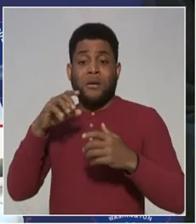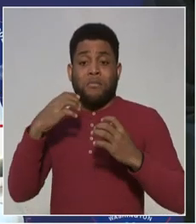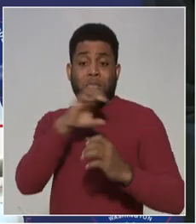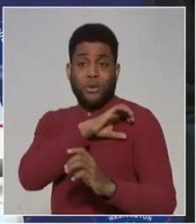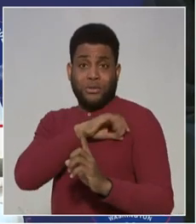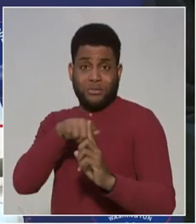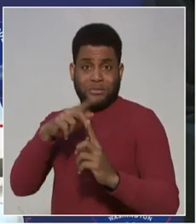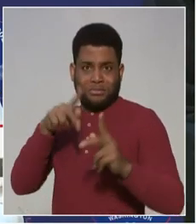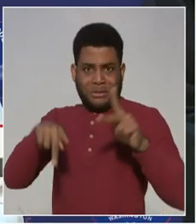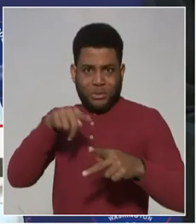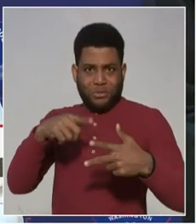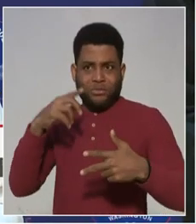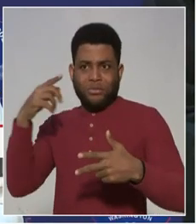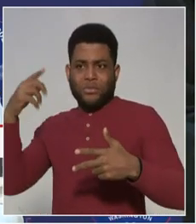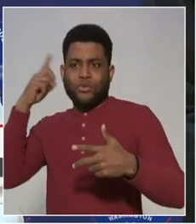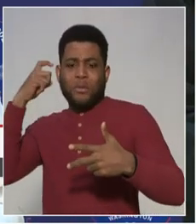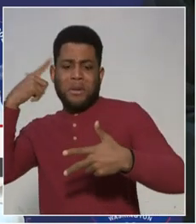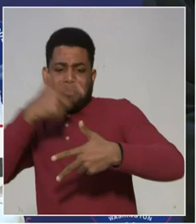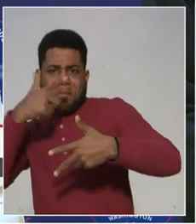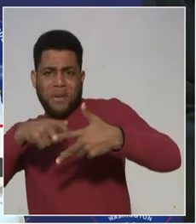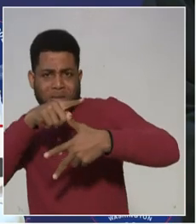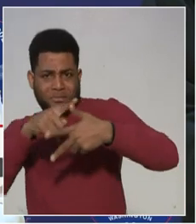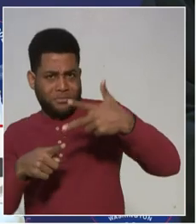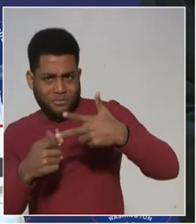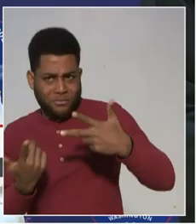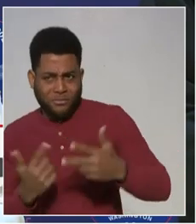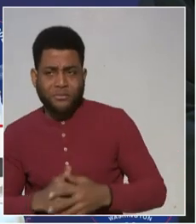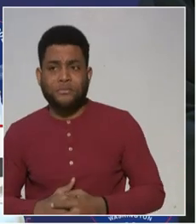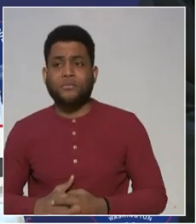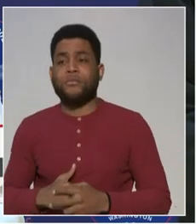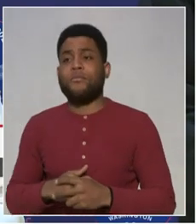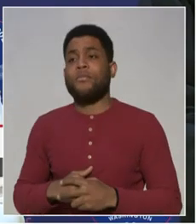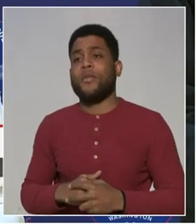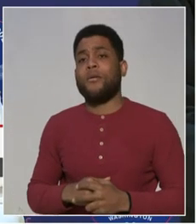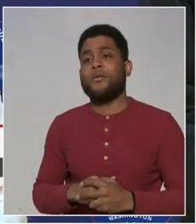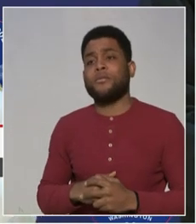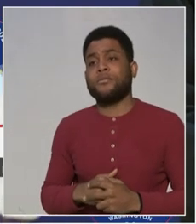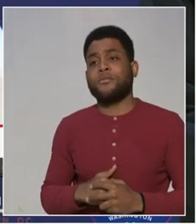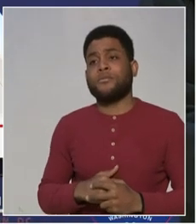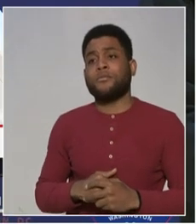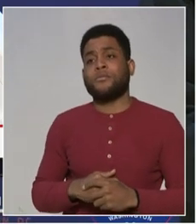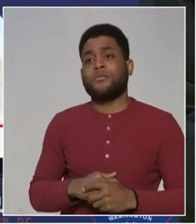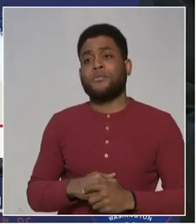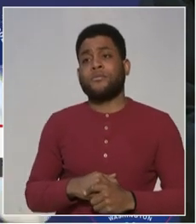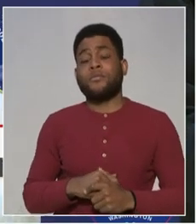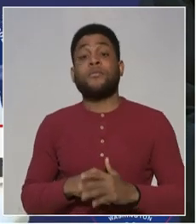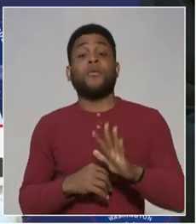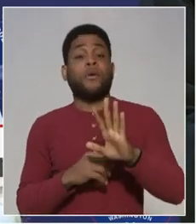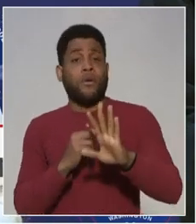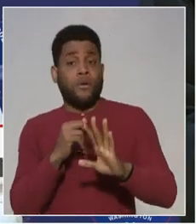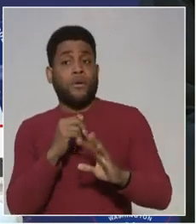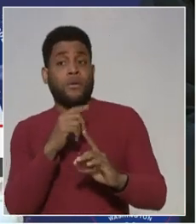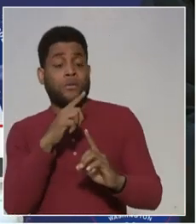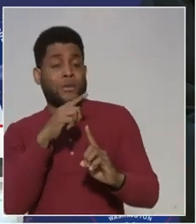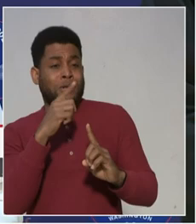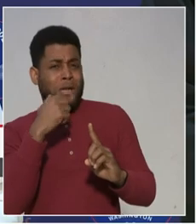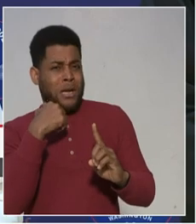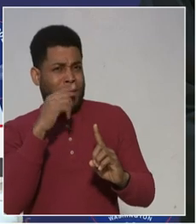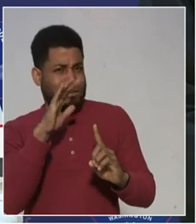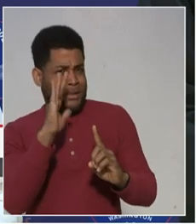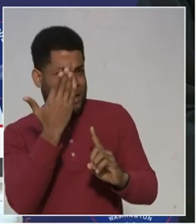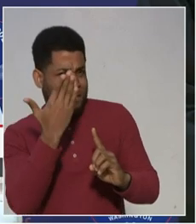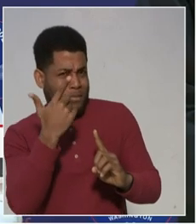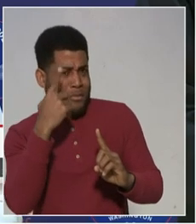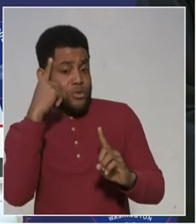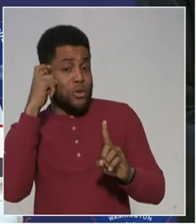Suspect has a brother who is in MPD, and that brother responded to the scene, has been trying to make contact with the suspect. Can you confirm that? That is